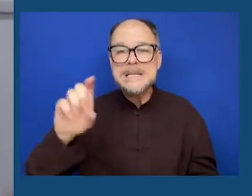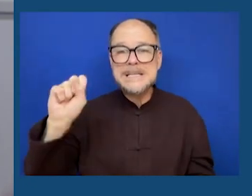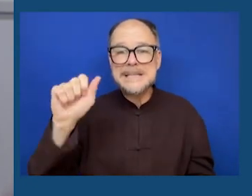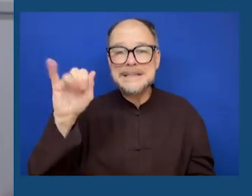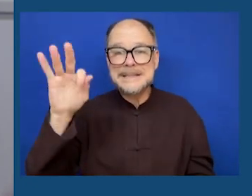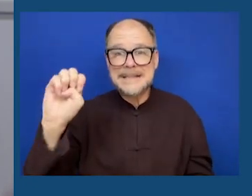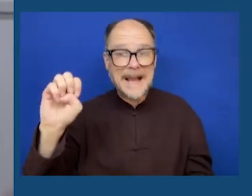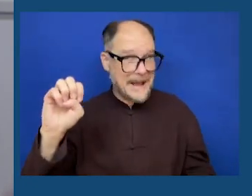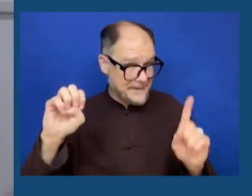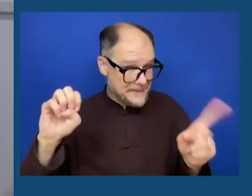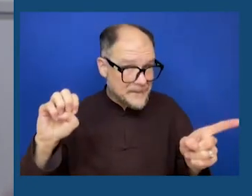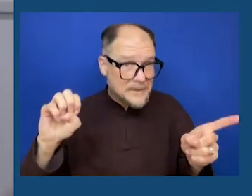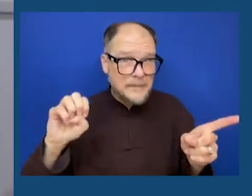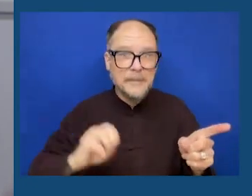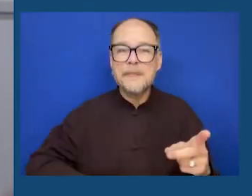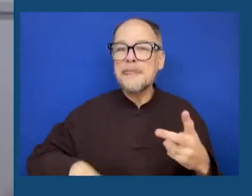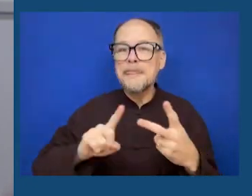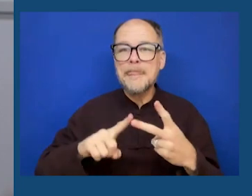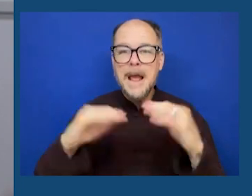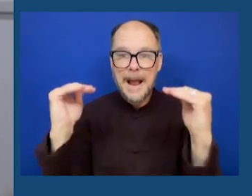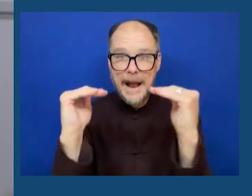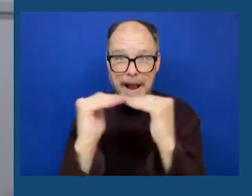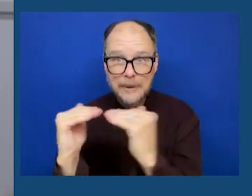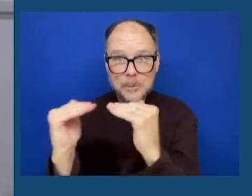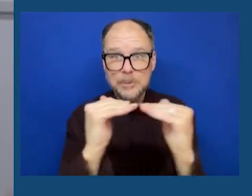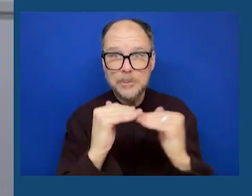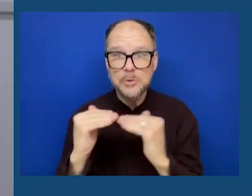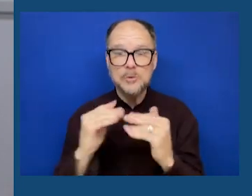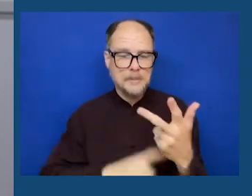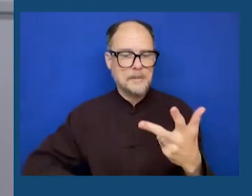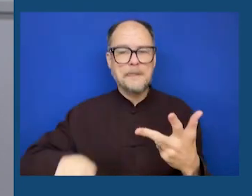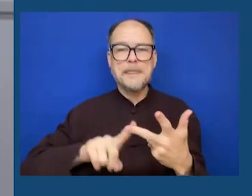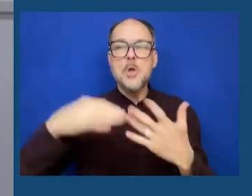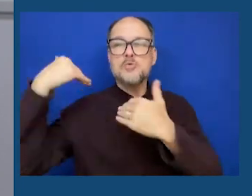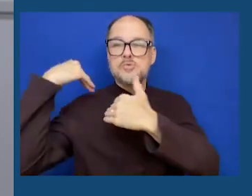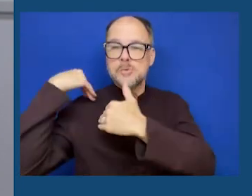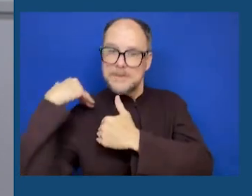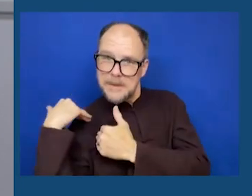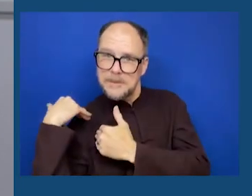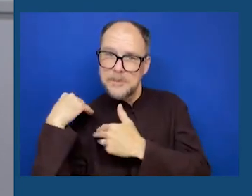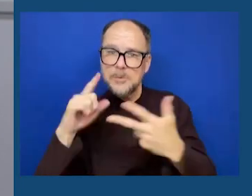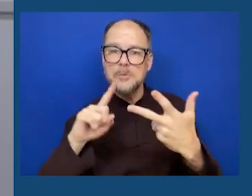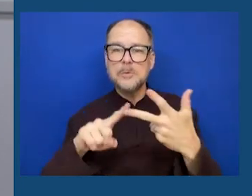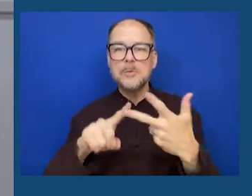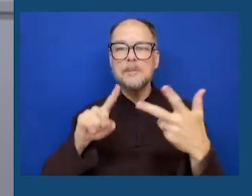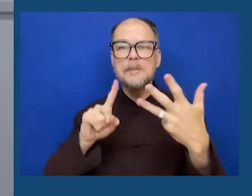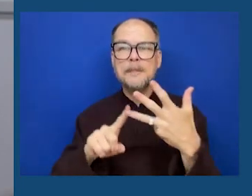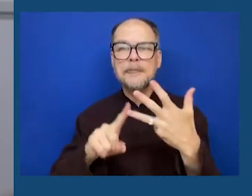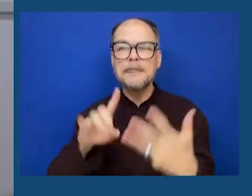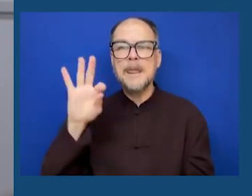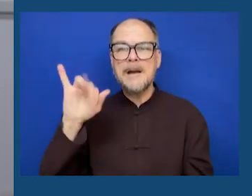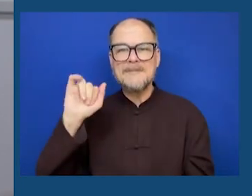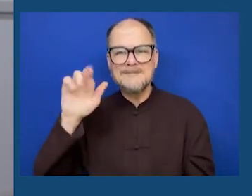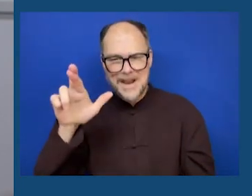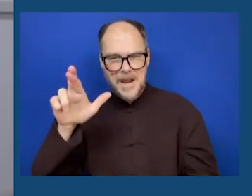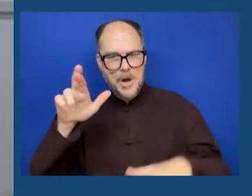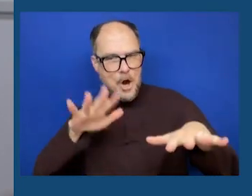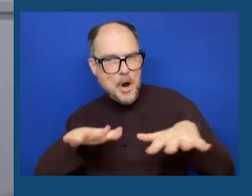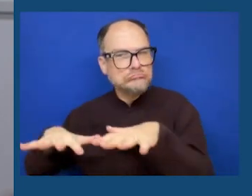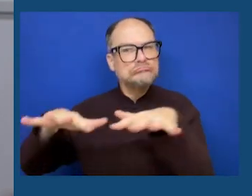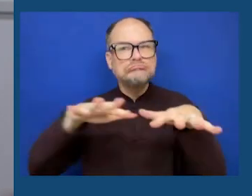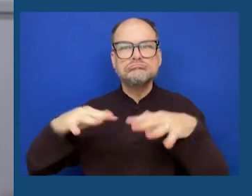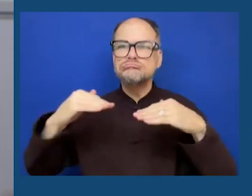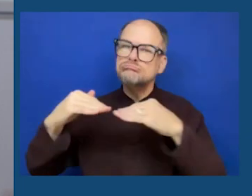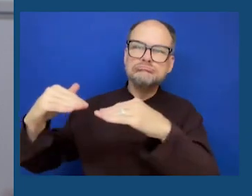it's equitable, it's responsible, and it's fair. And that original sort of philosophy that brought